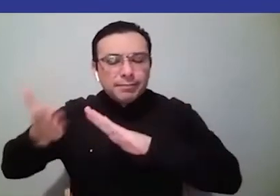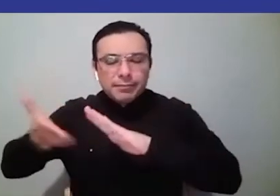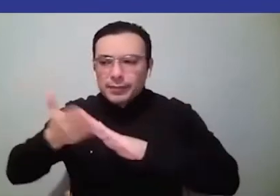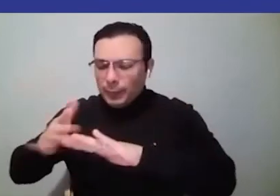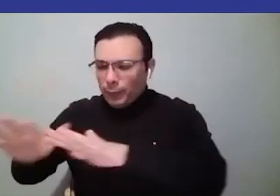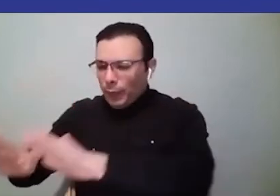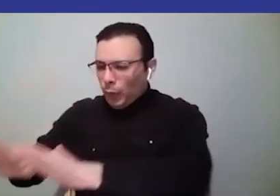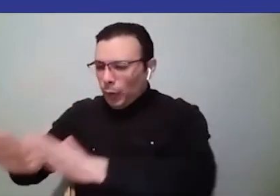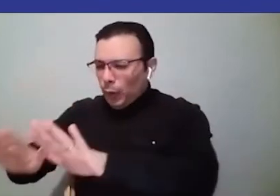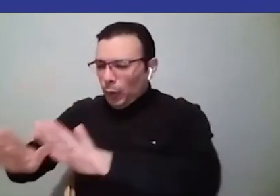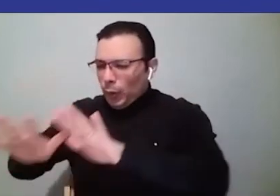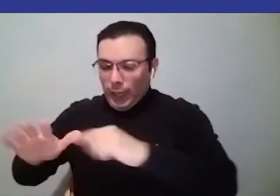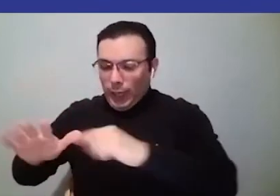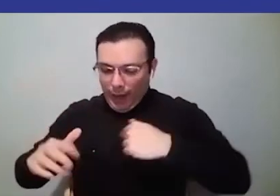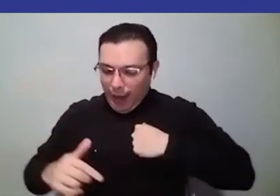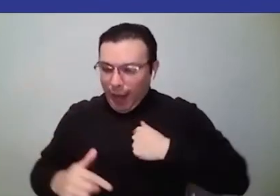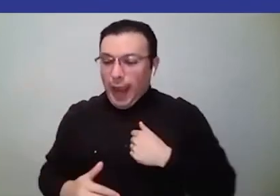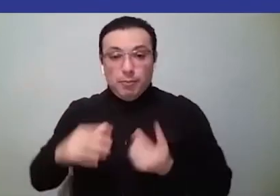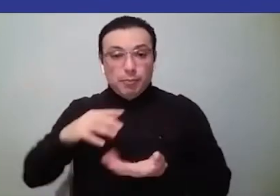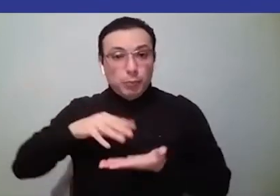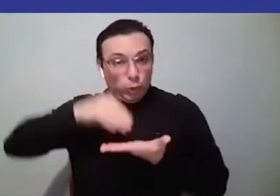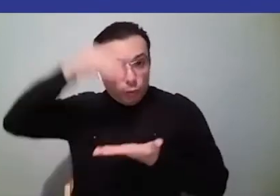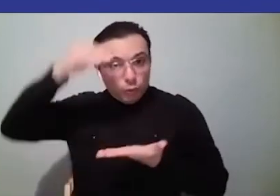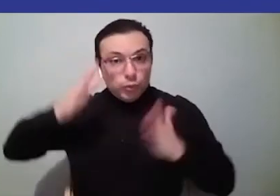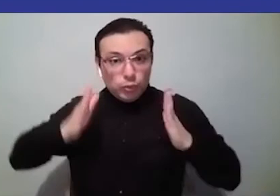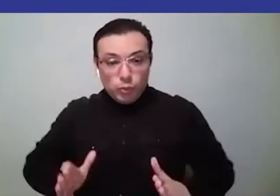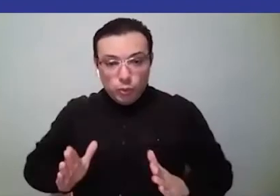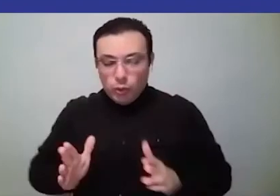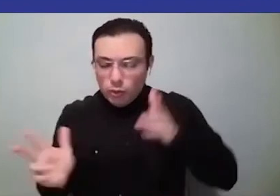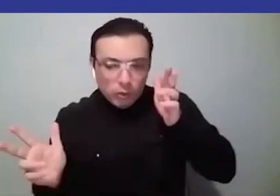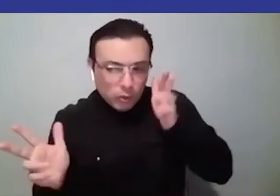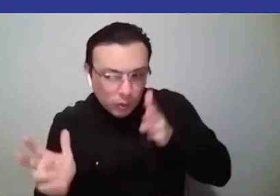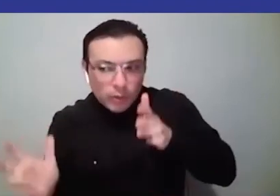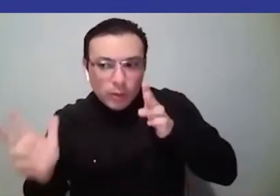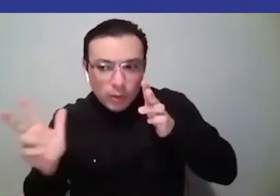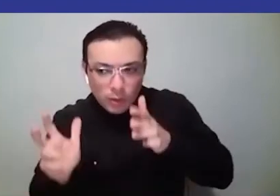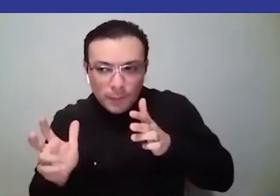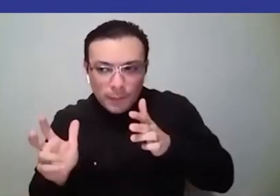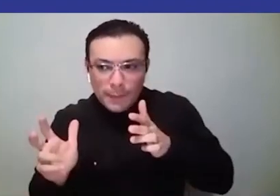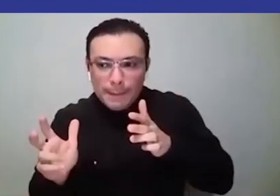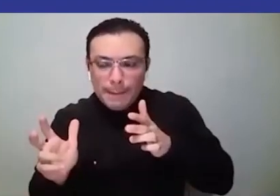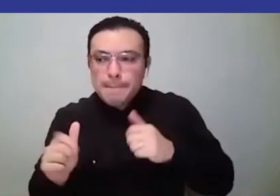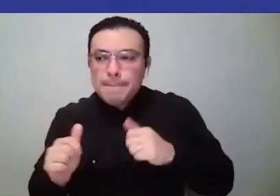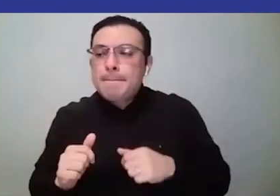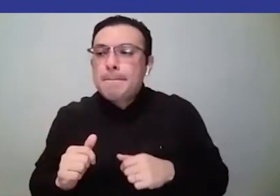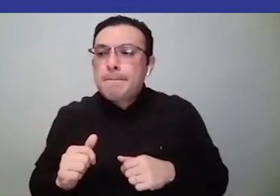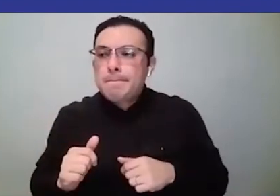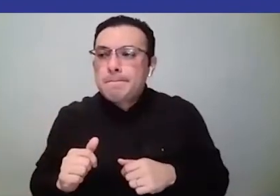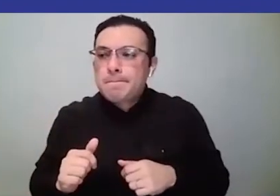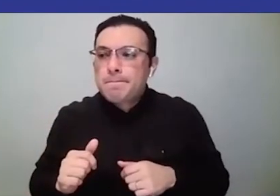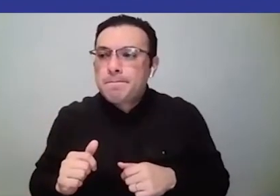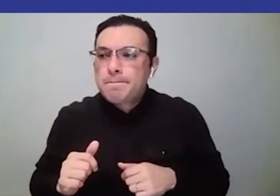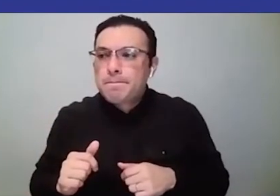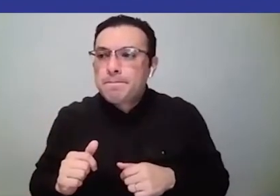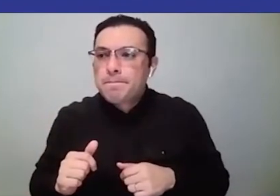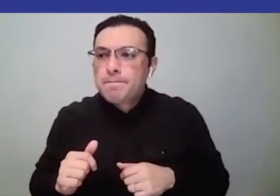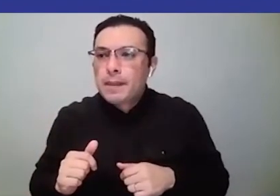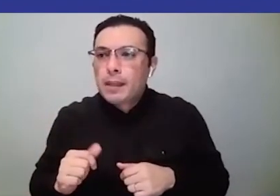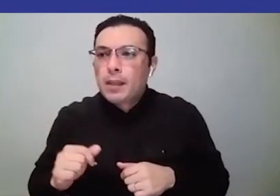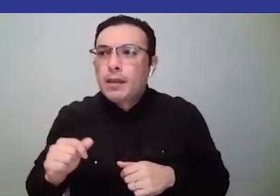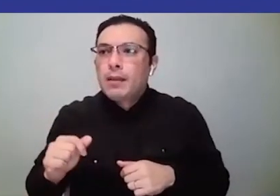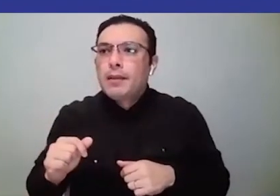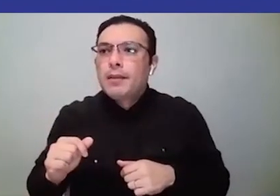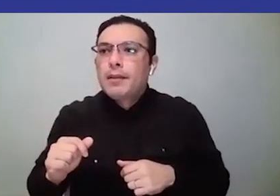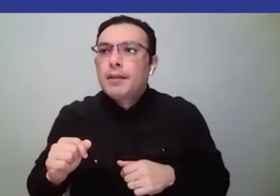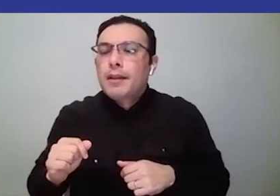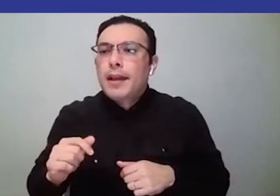and it takes it out of this idea or this thing that we call the archive in the English language.